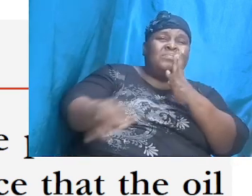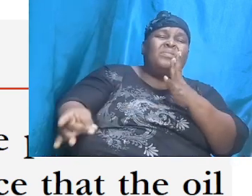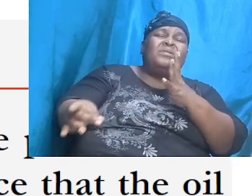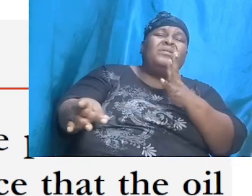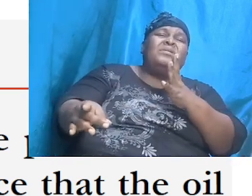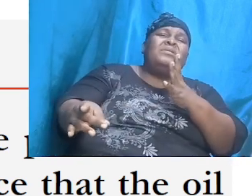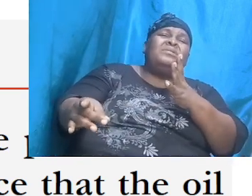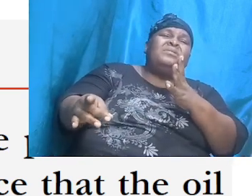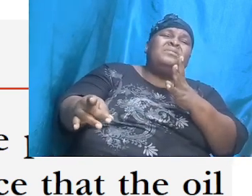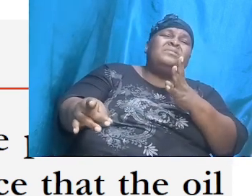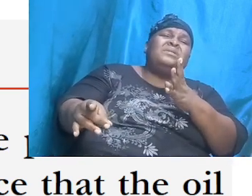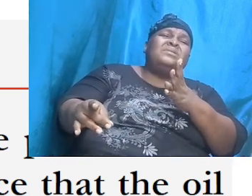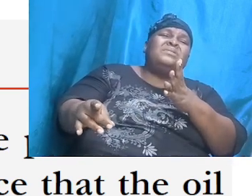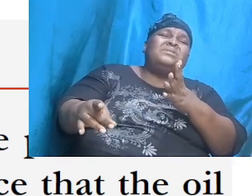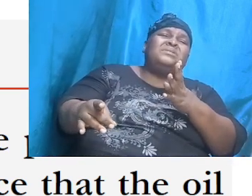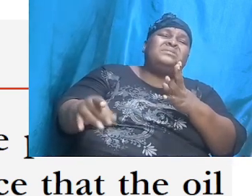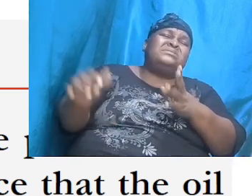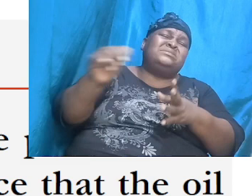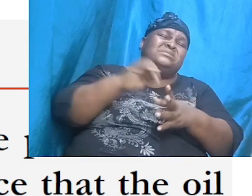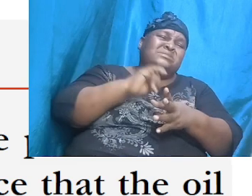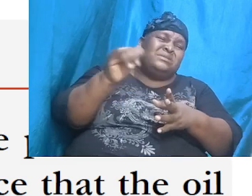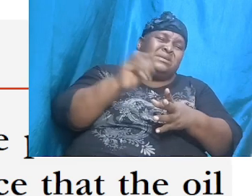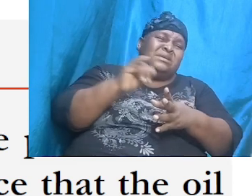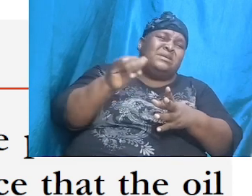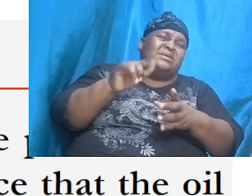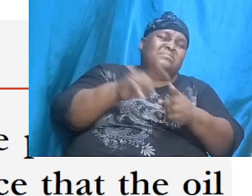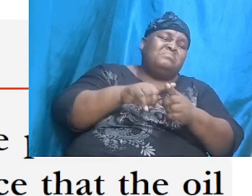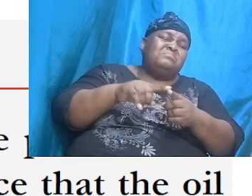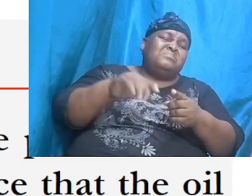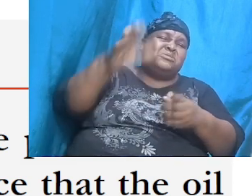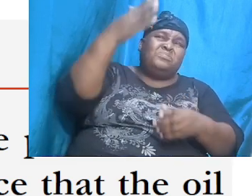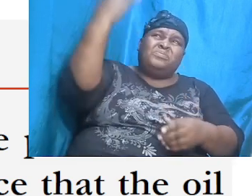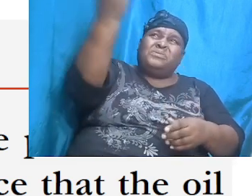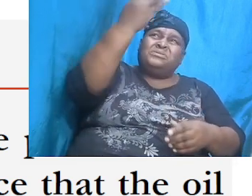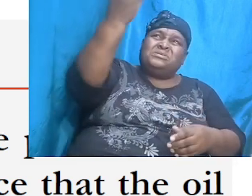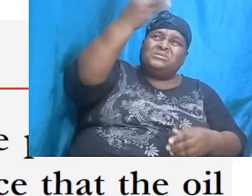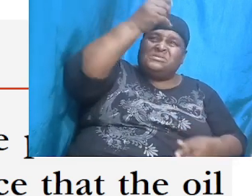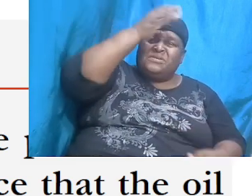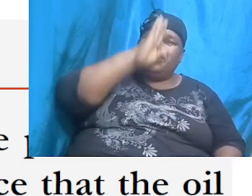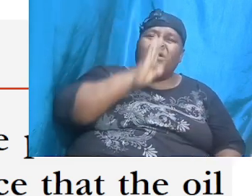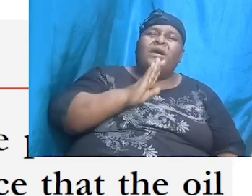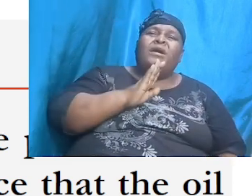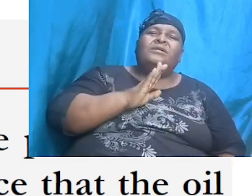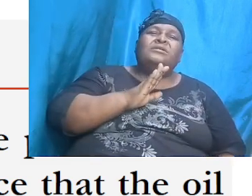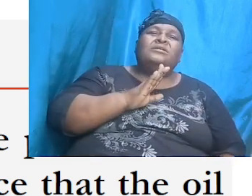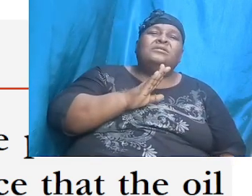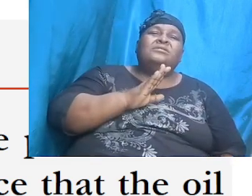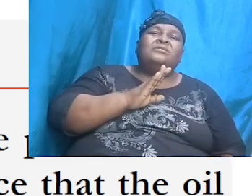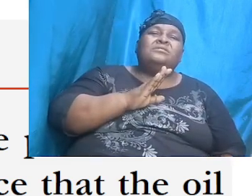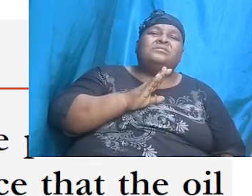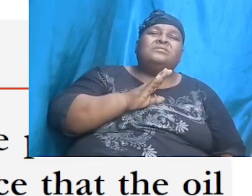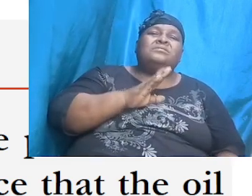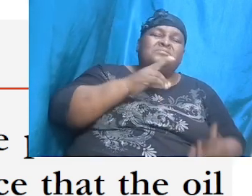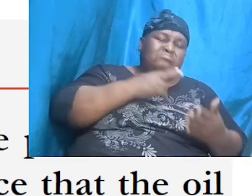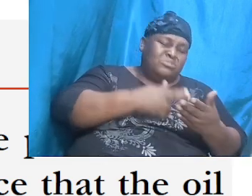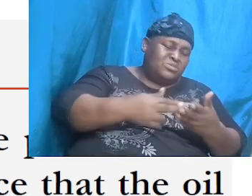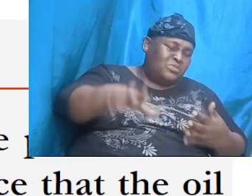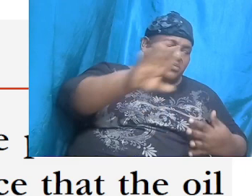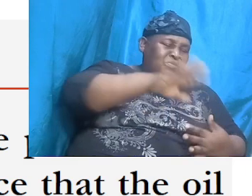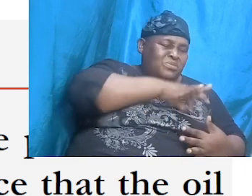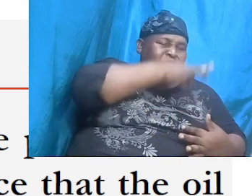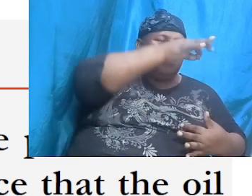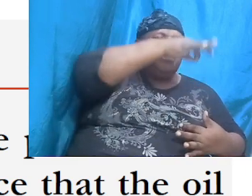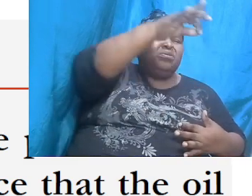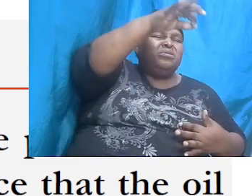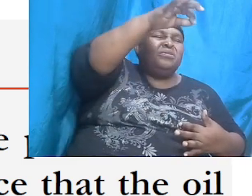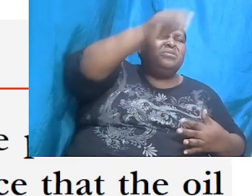type of, or it was symbolic of, the presence of God. The anointing oil was a type of the Holy Ghost. Praise God.